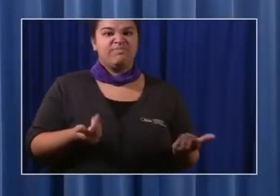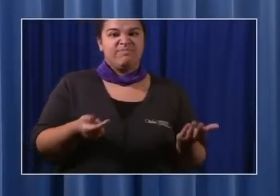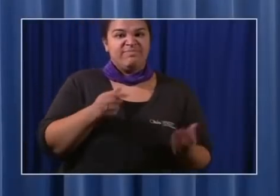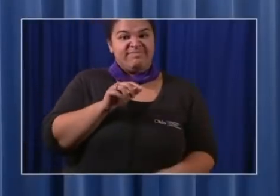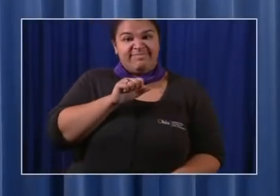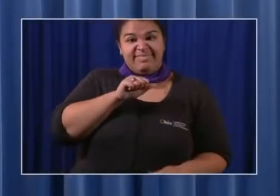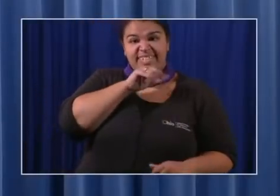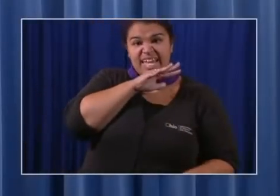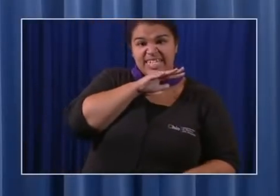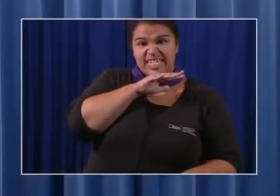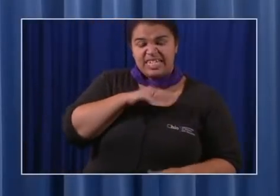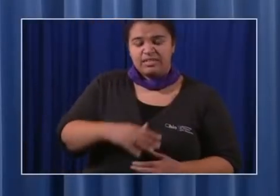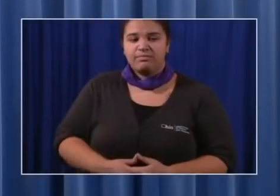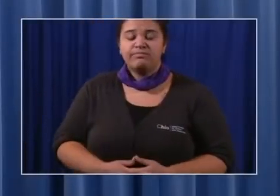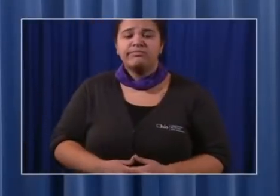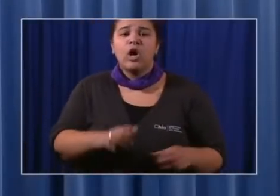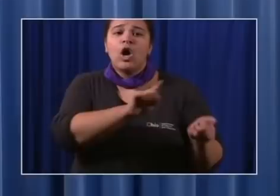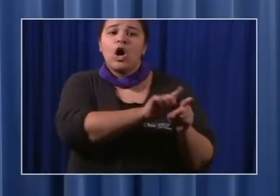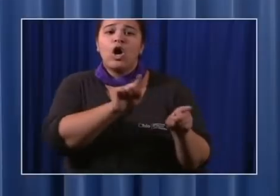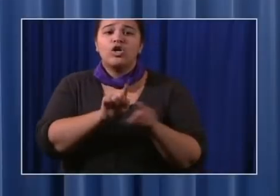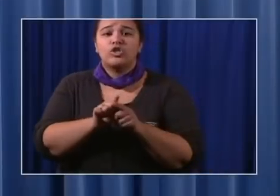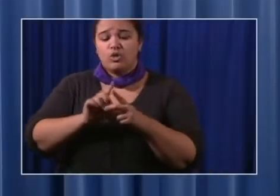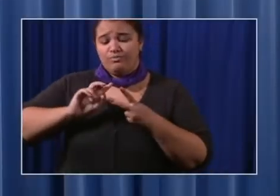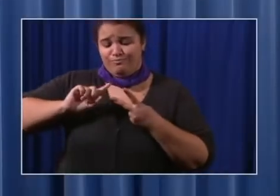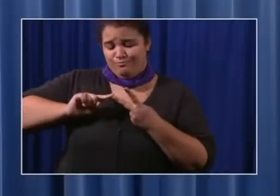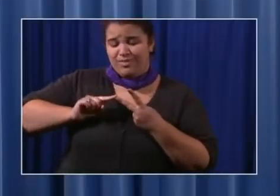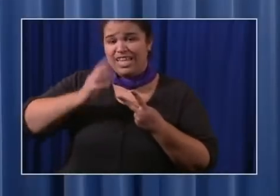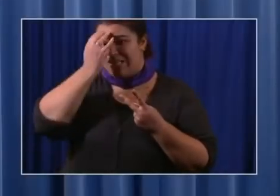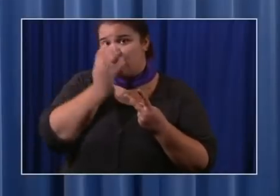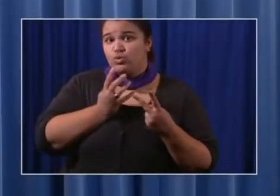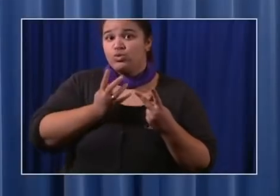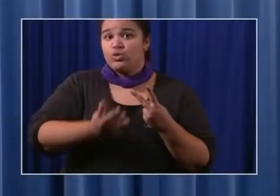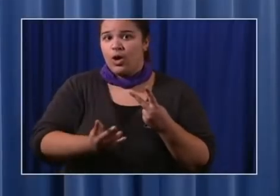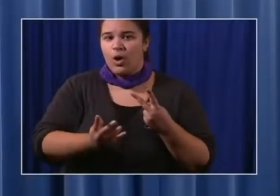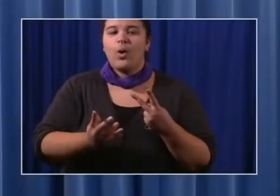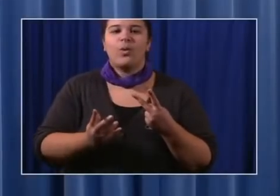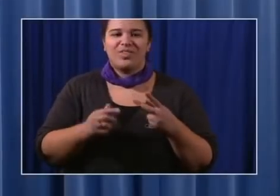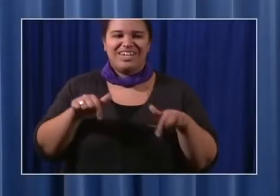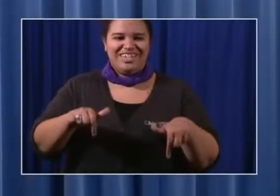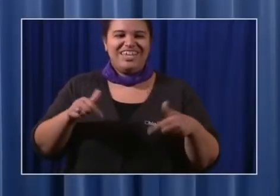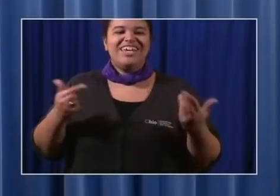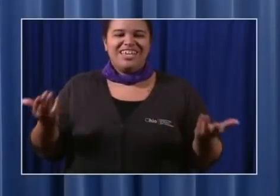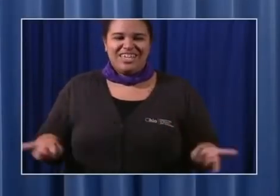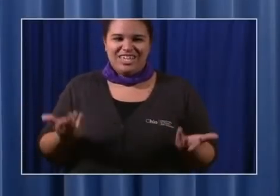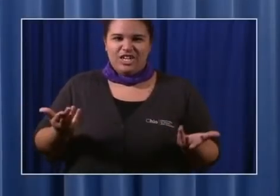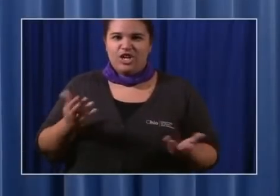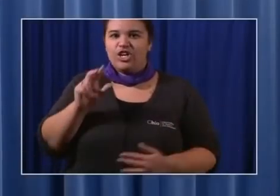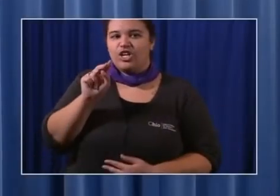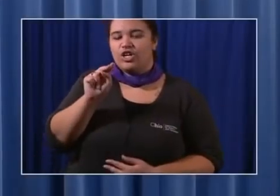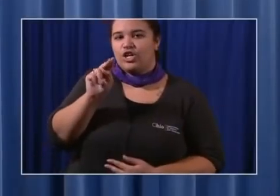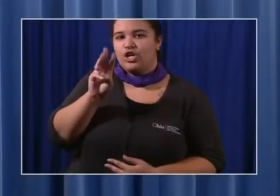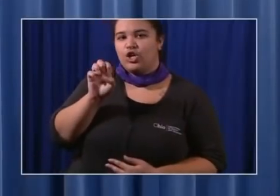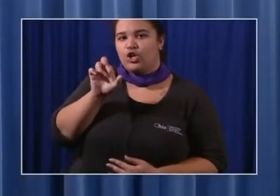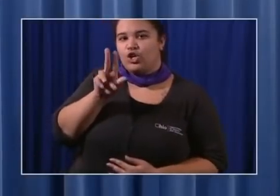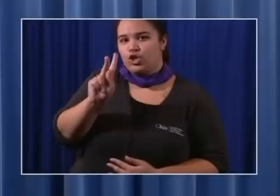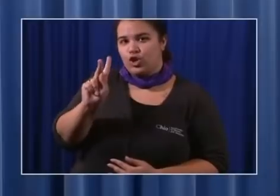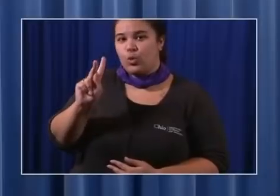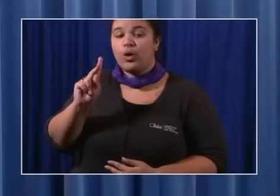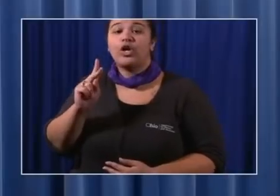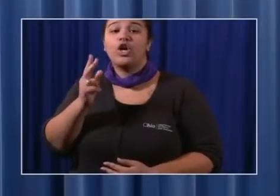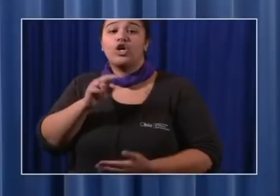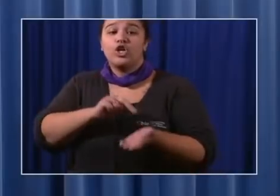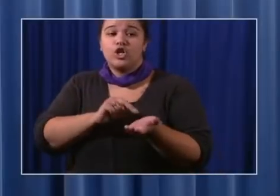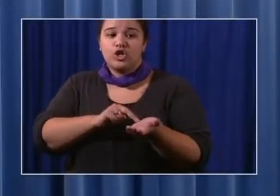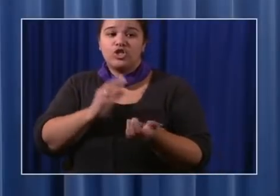positive. I'm curious to see if you think there needs to be more restrictions or perhaps other orders as it pertains to nursing homes in our